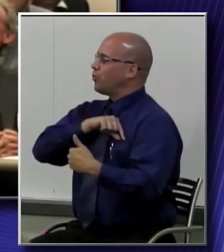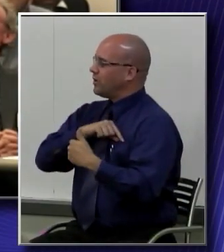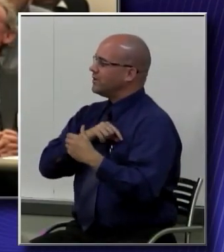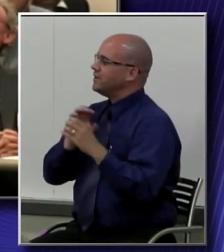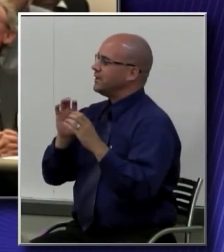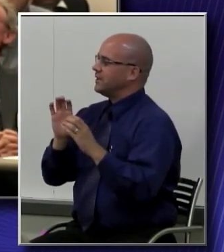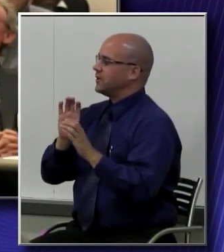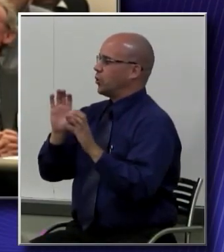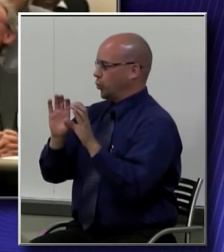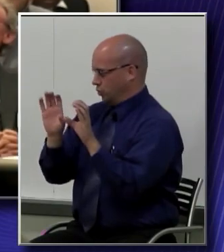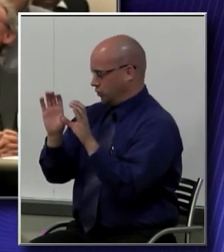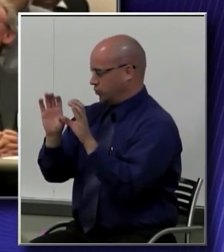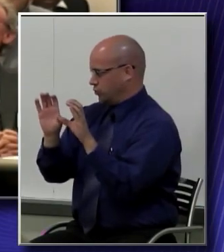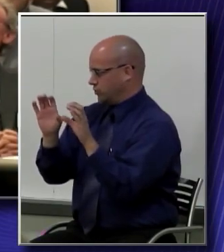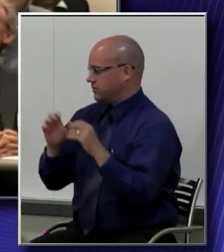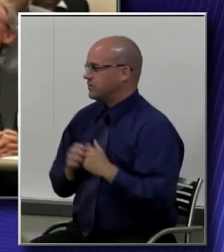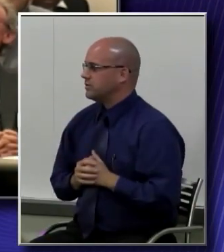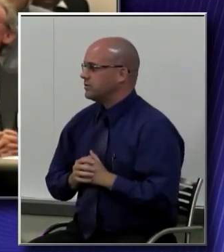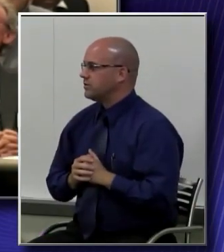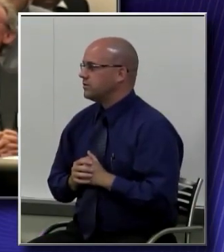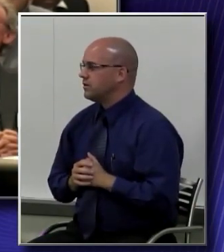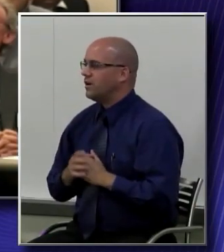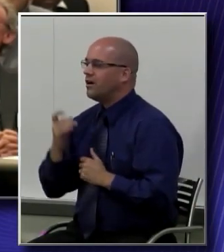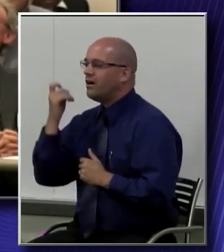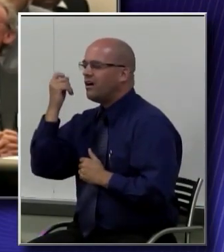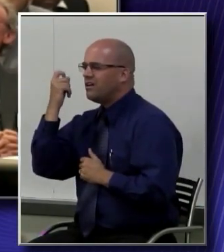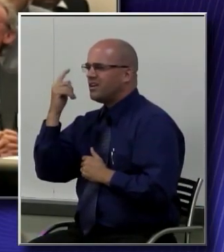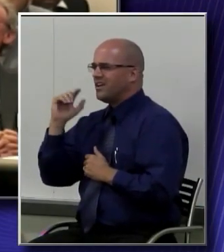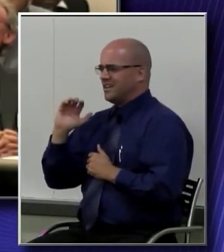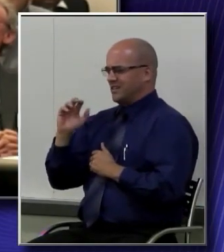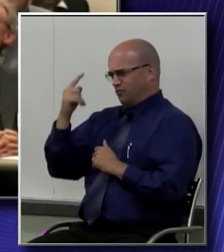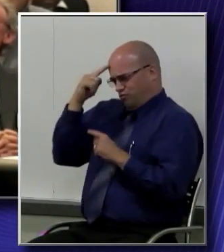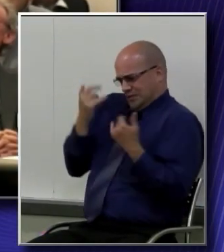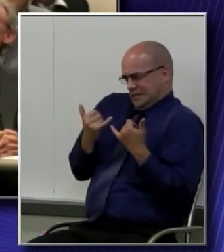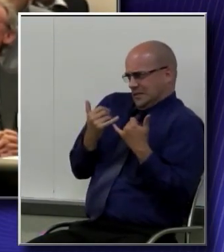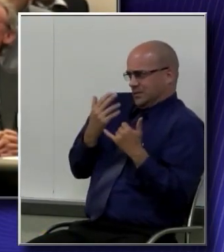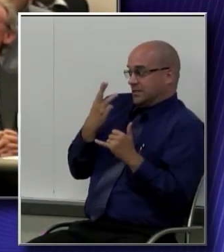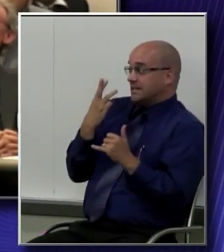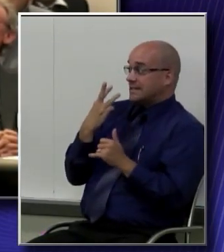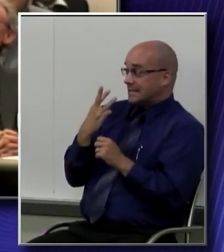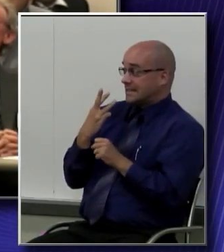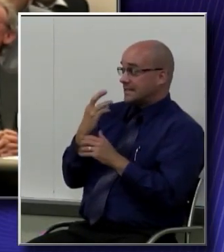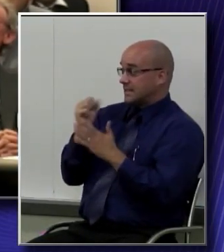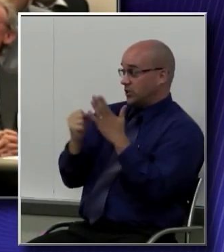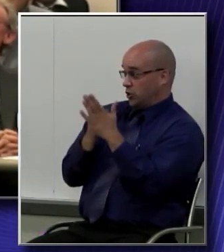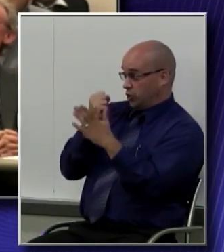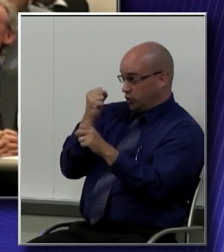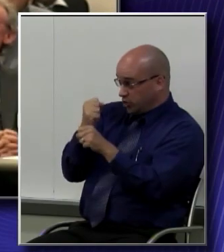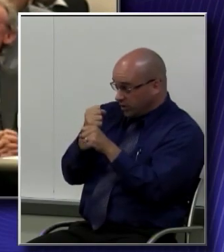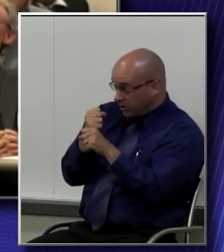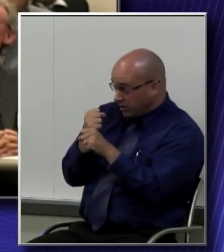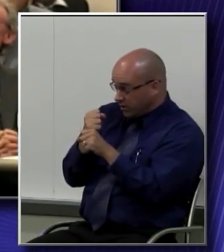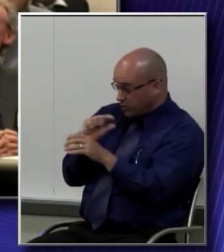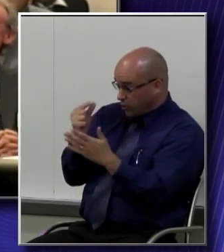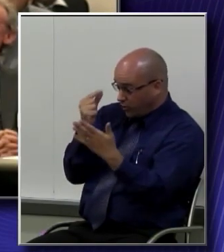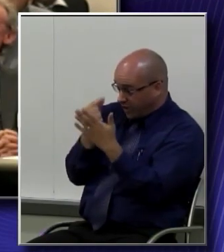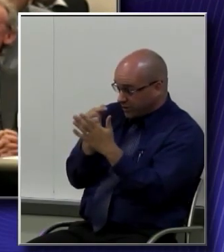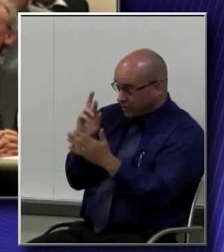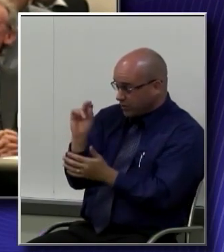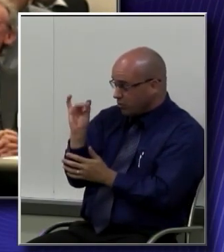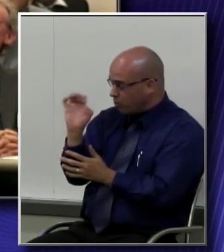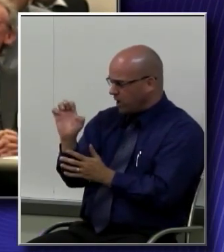6-year graduation rate, it's an abomination. It's in need of major